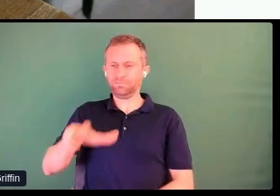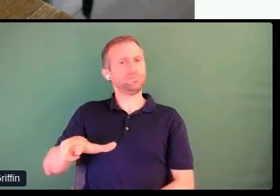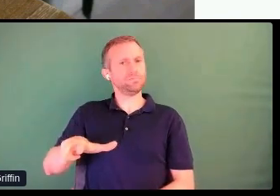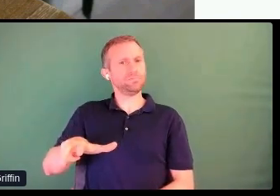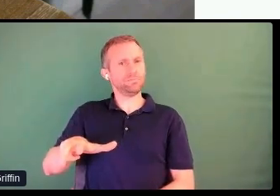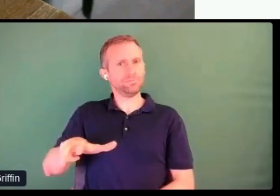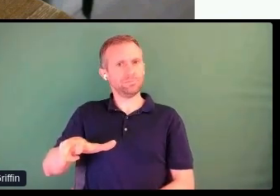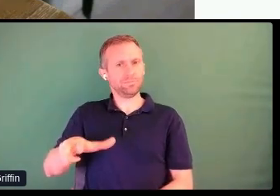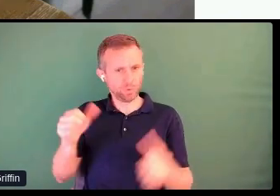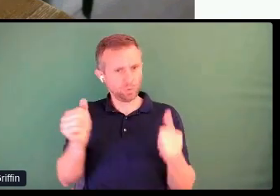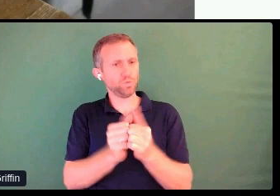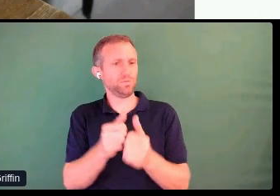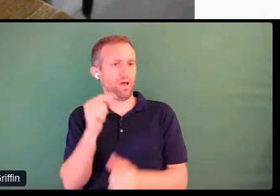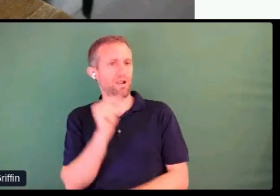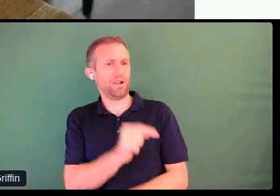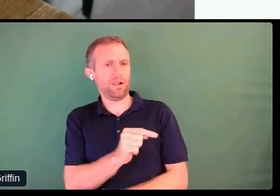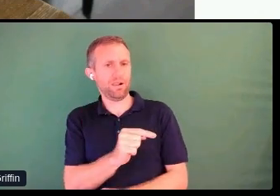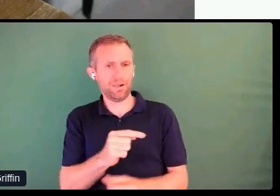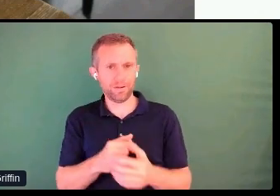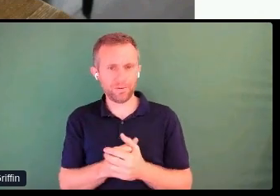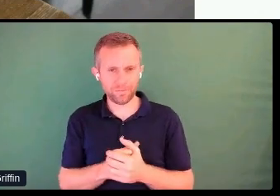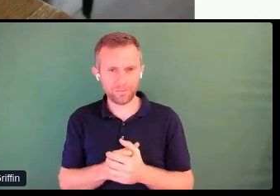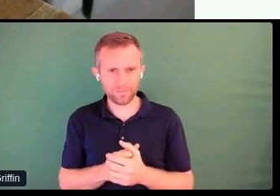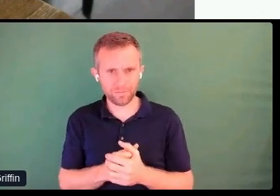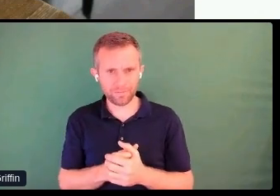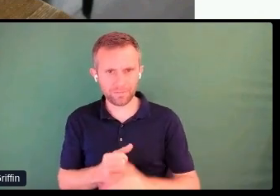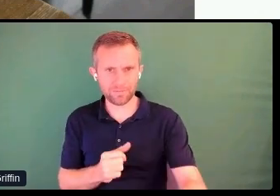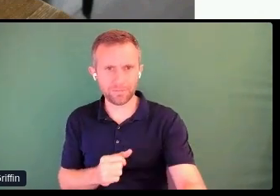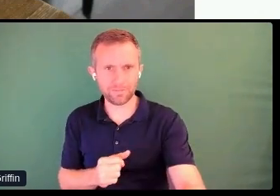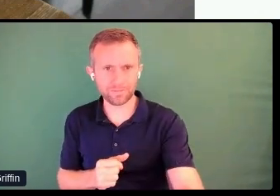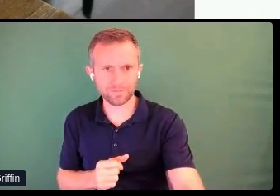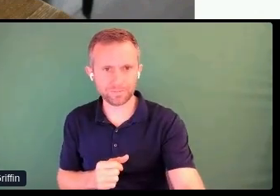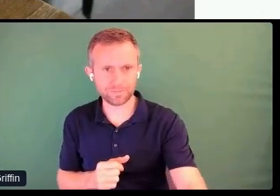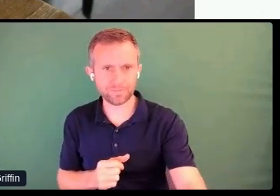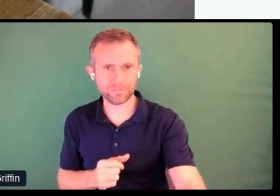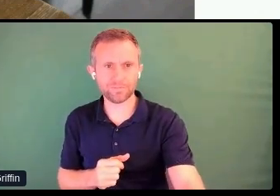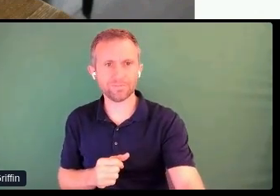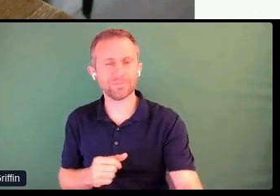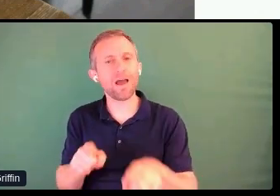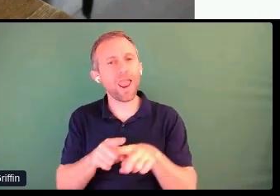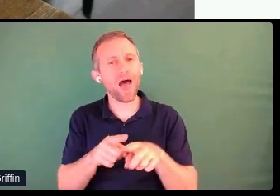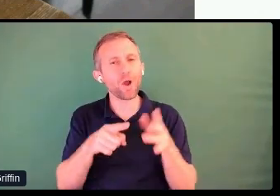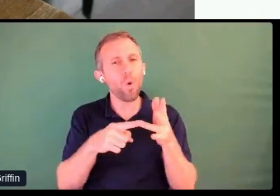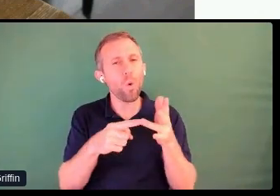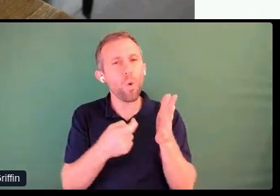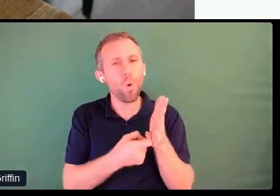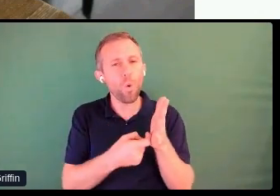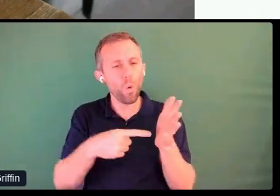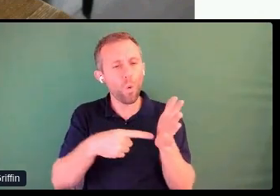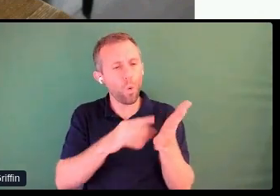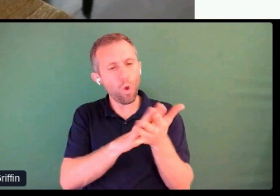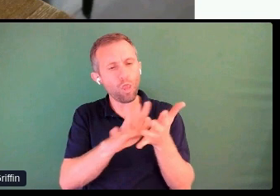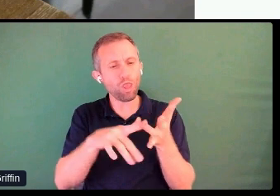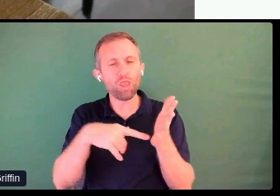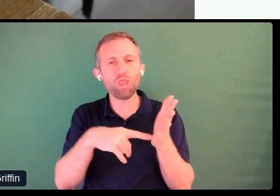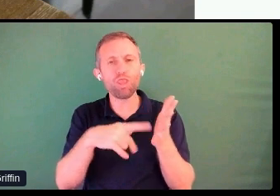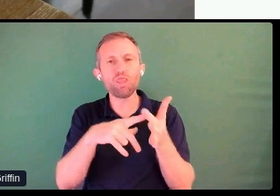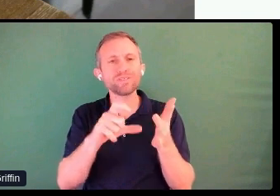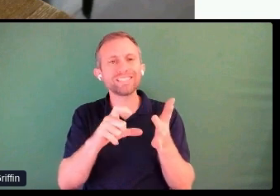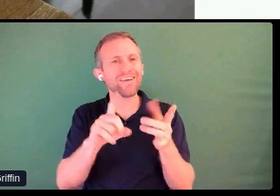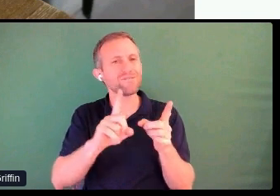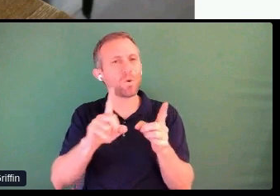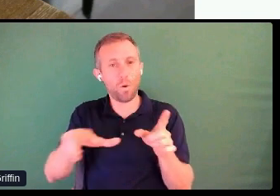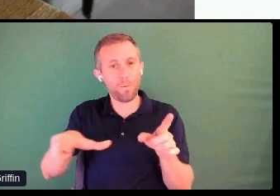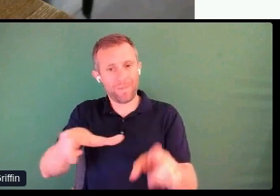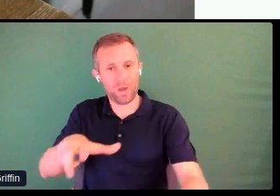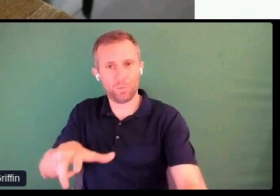for Yara? An orthotic-like extension for the mouse, if you will. Applying that same approach as with the orthotics, I